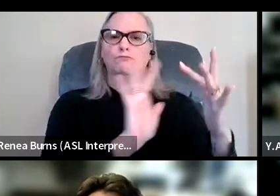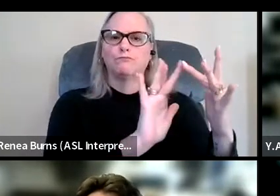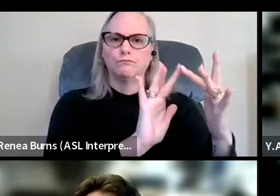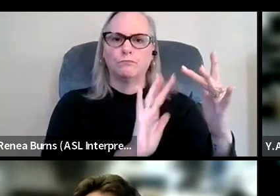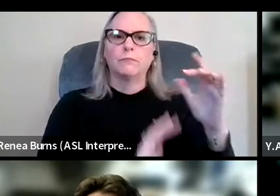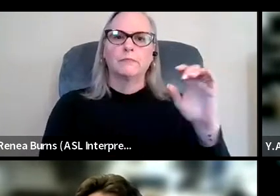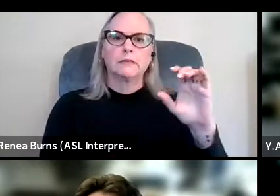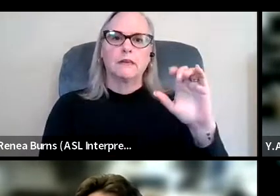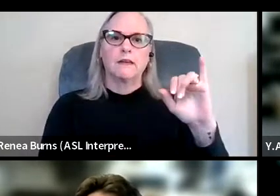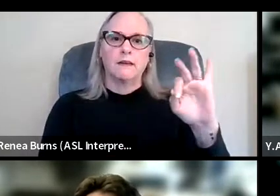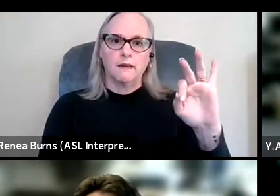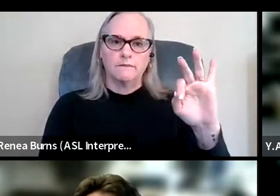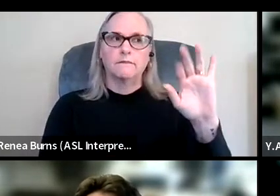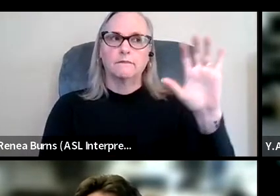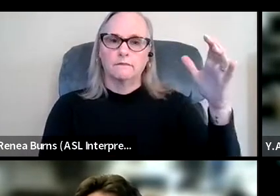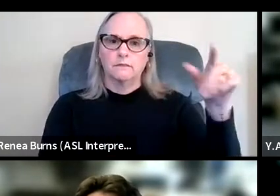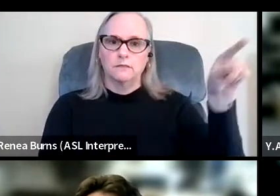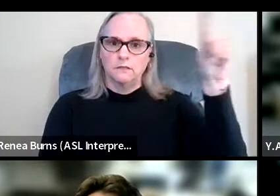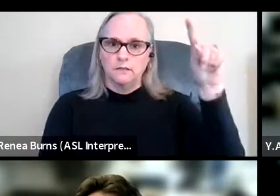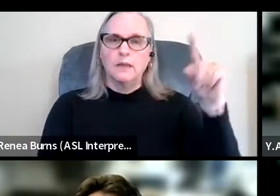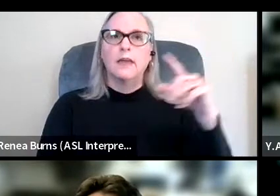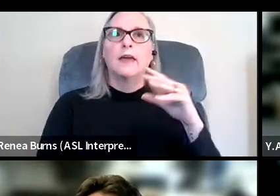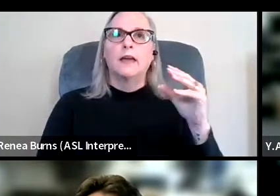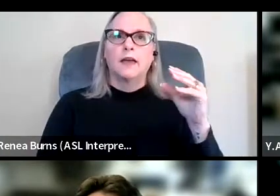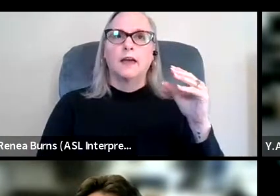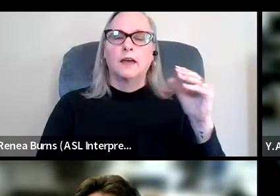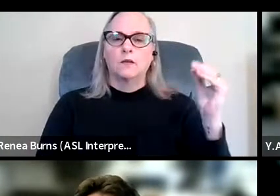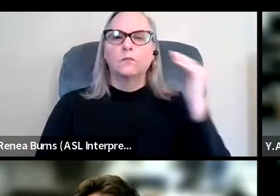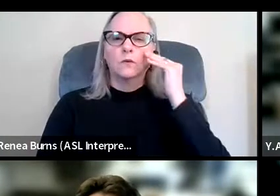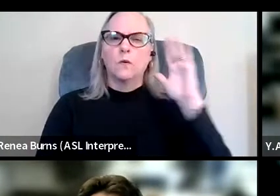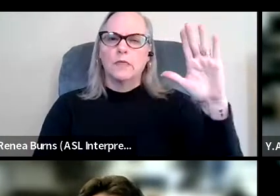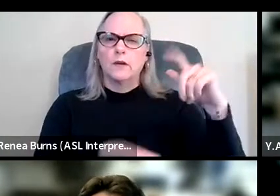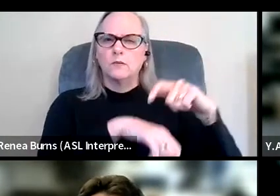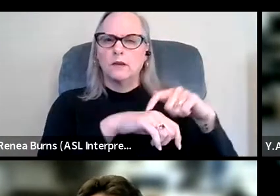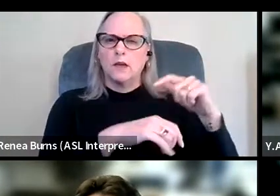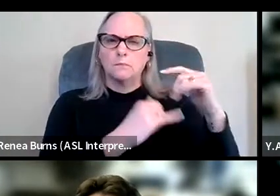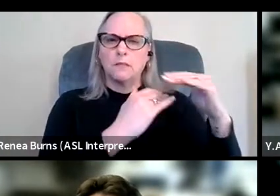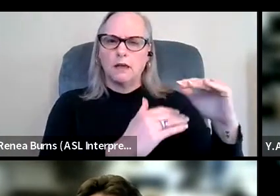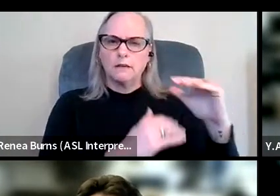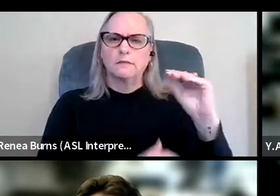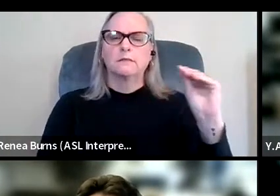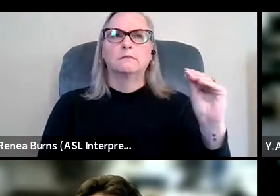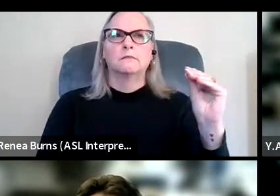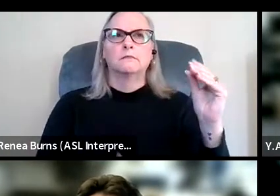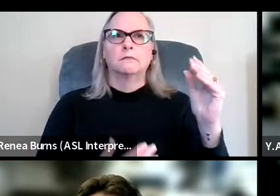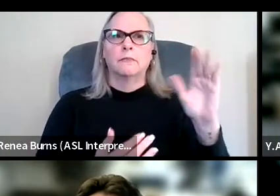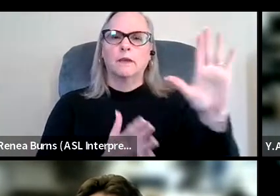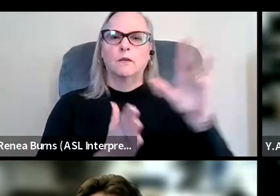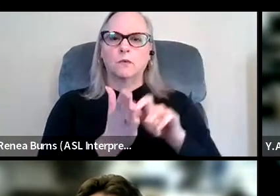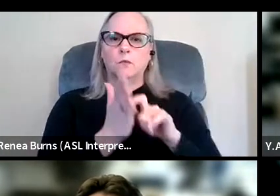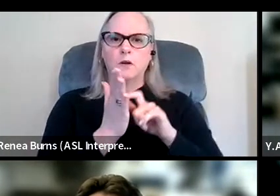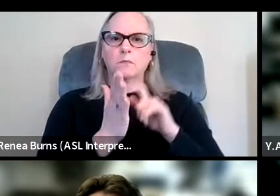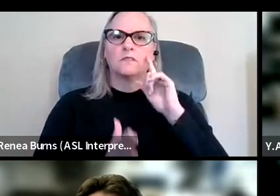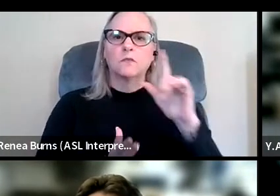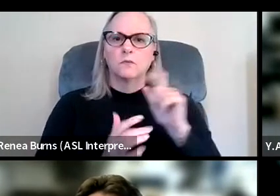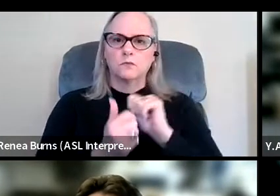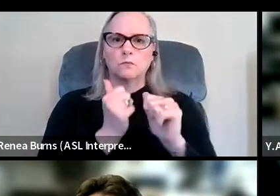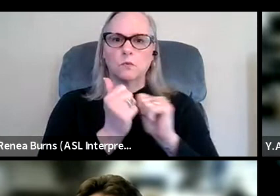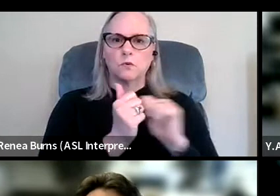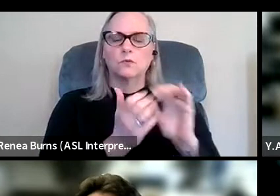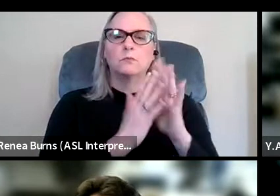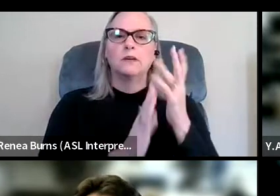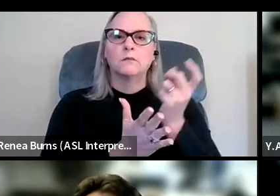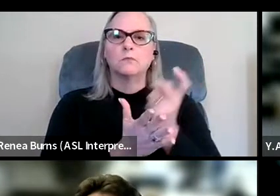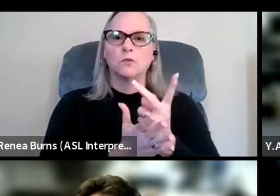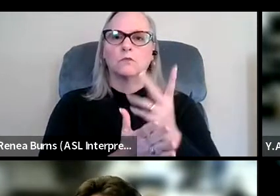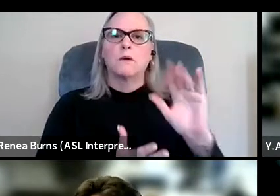an organization, and we're aware of their timelines and what their requirements are to have sports be authorized by